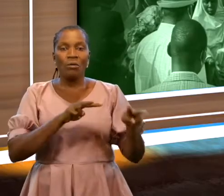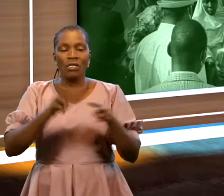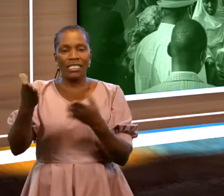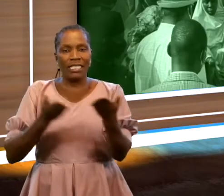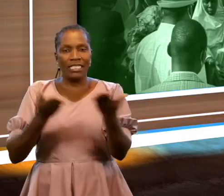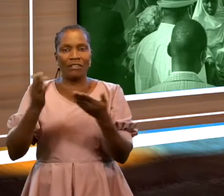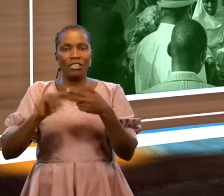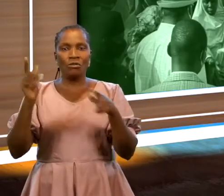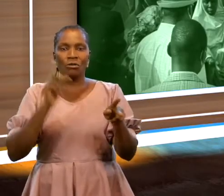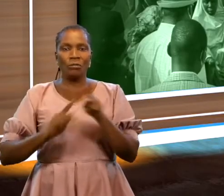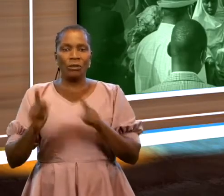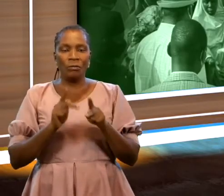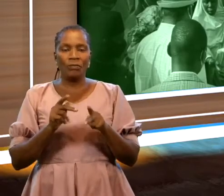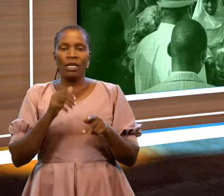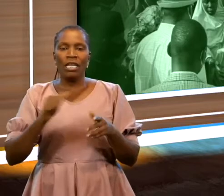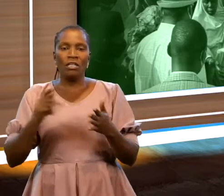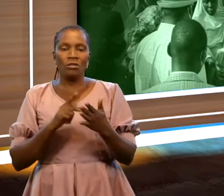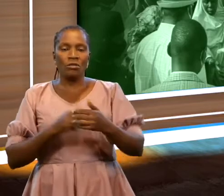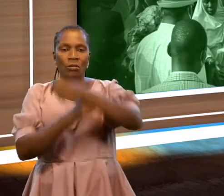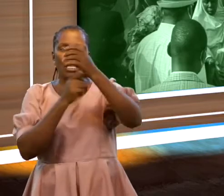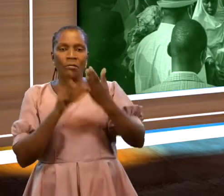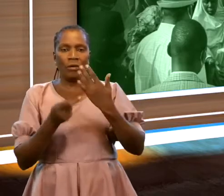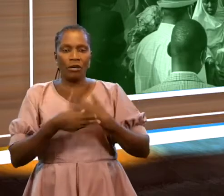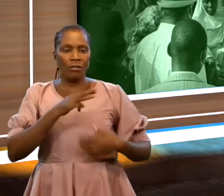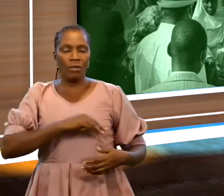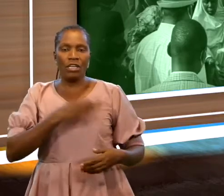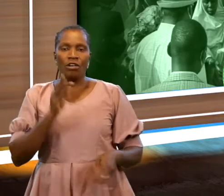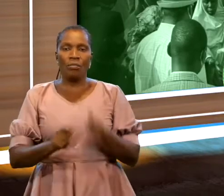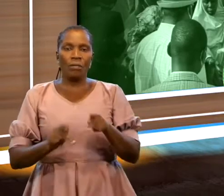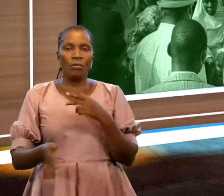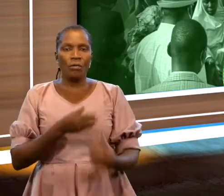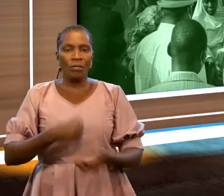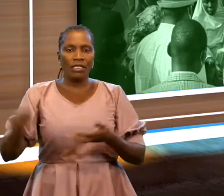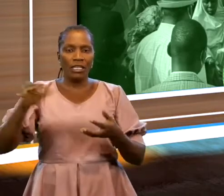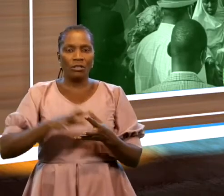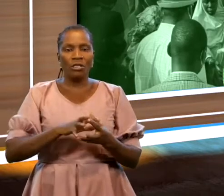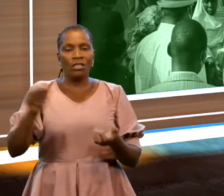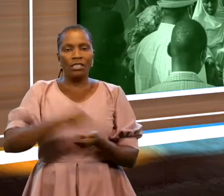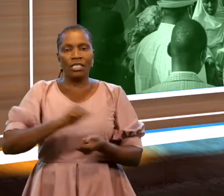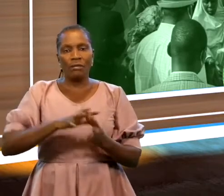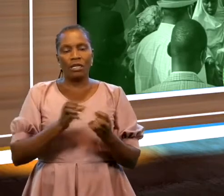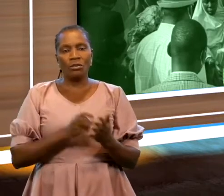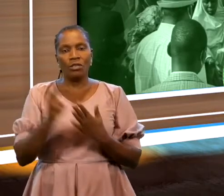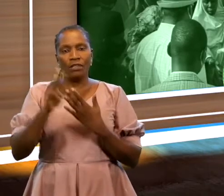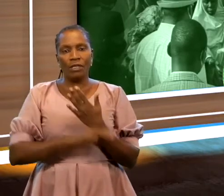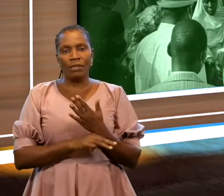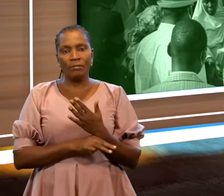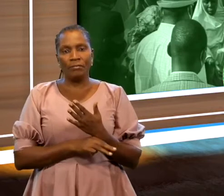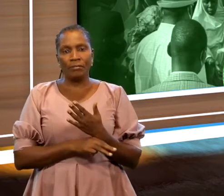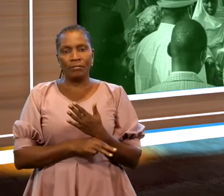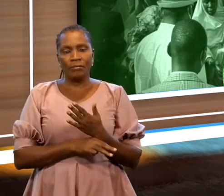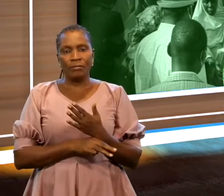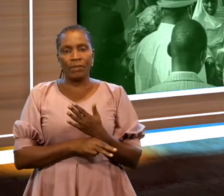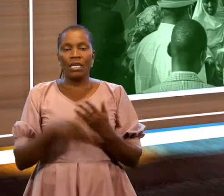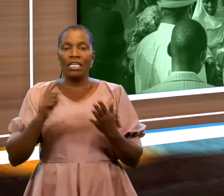You are still watching Service to Humanity, a sponsored program of the Ministry of Humanitarian Affairs, Disaster Management and Social